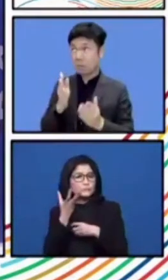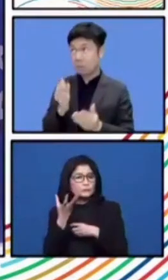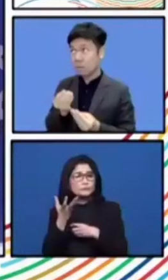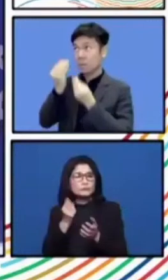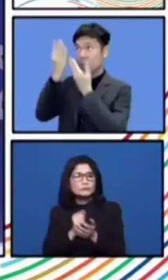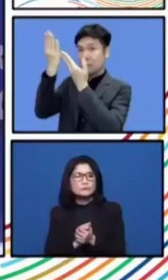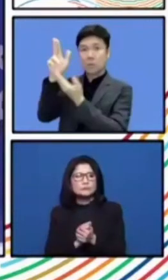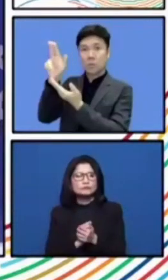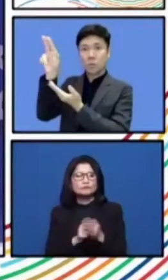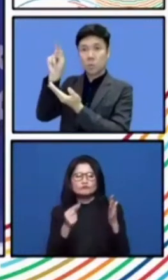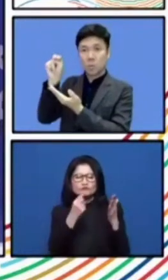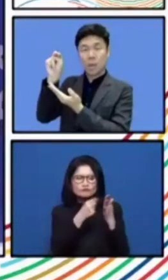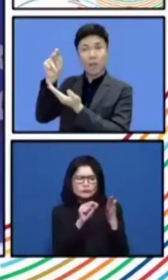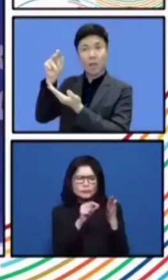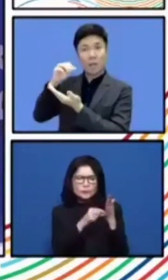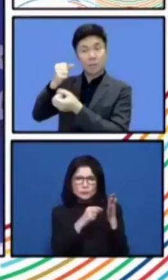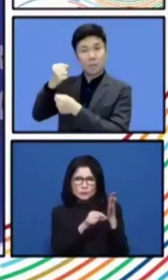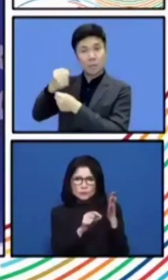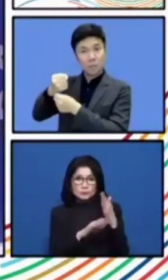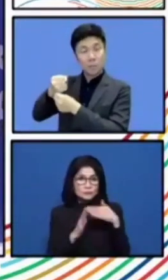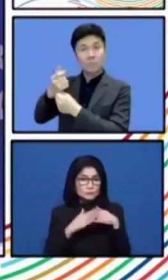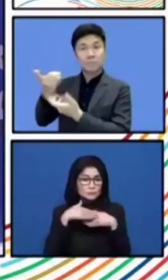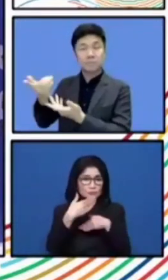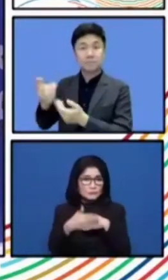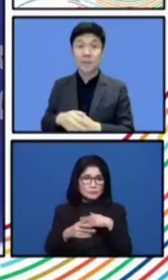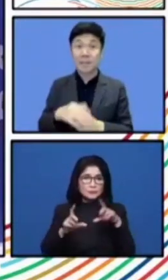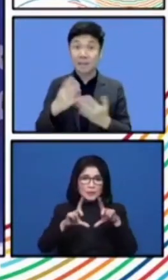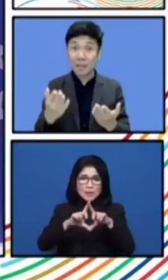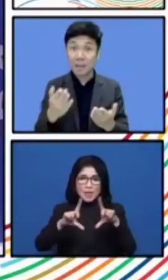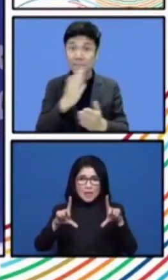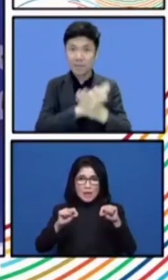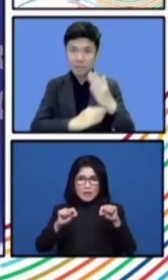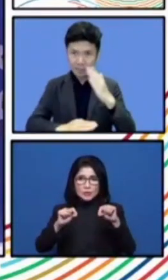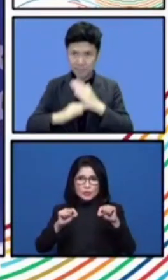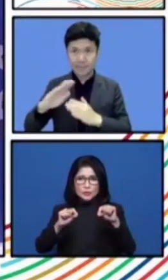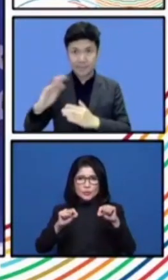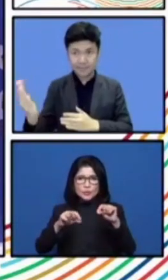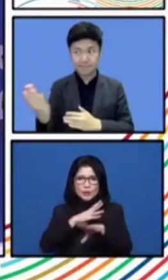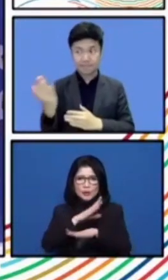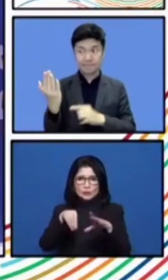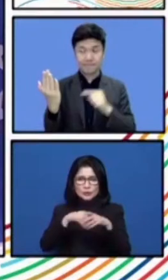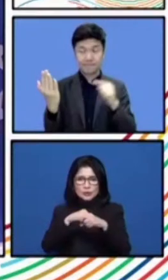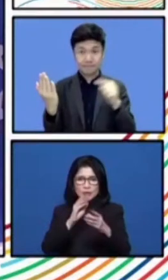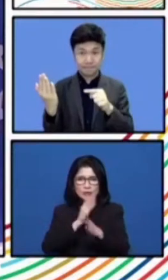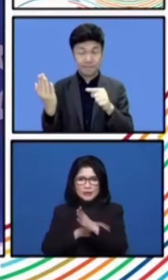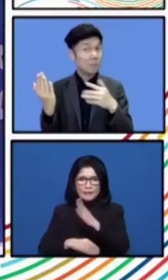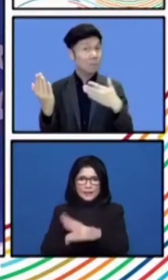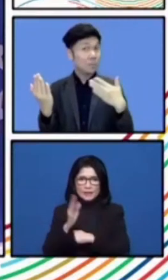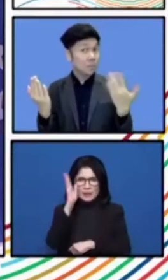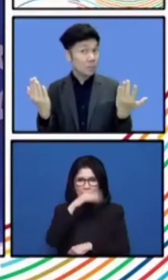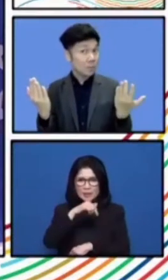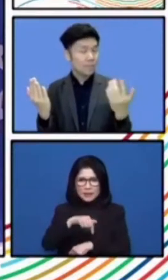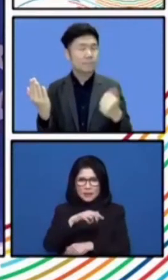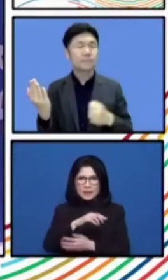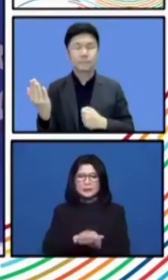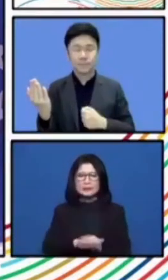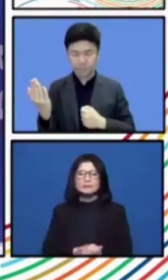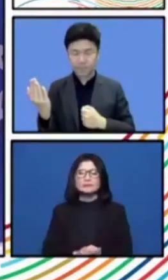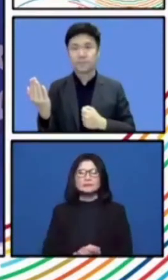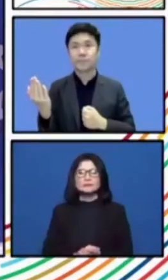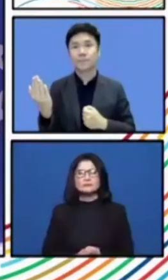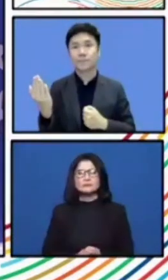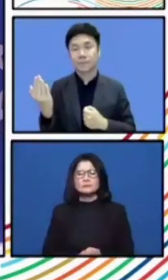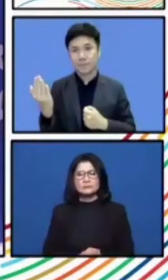detail on the disability inclusion scorecard today it's um it's a it has 14